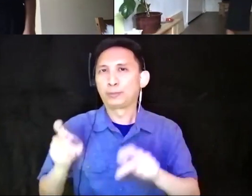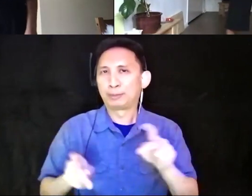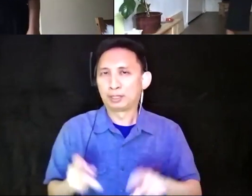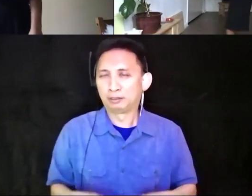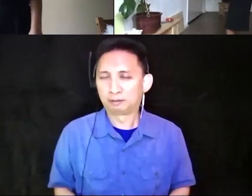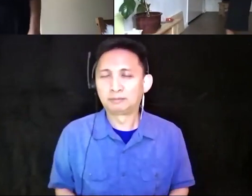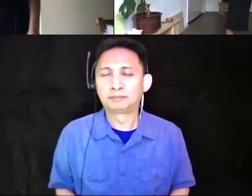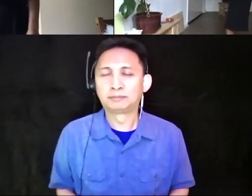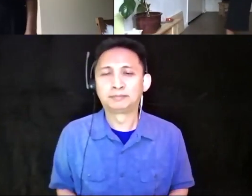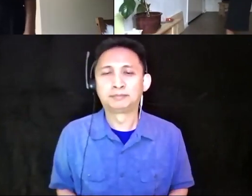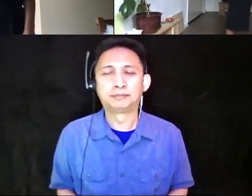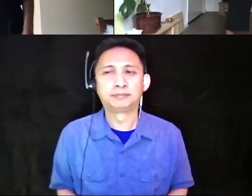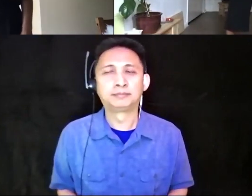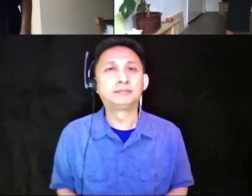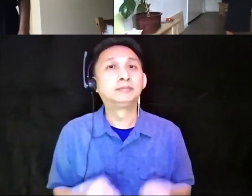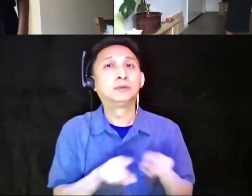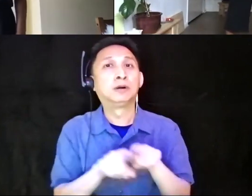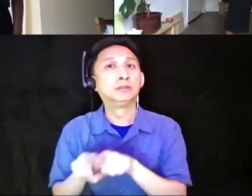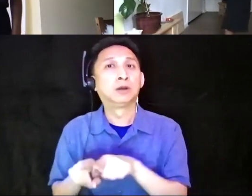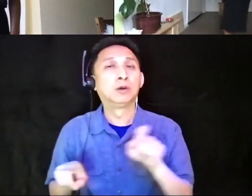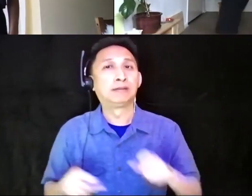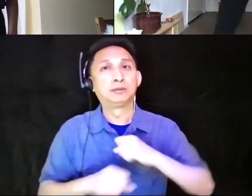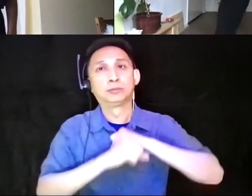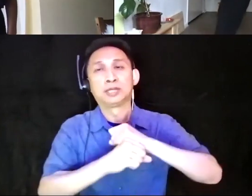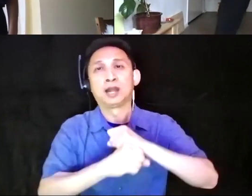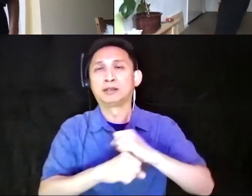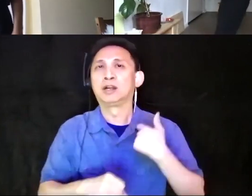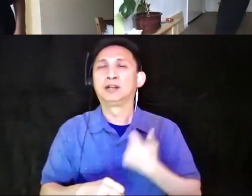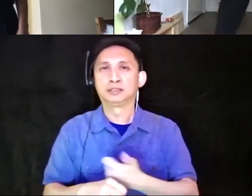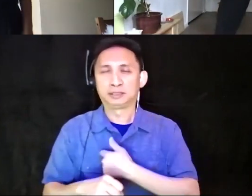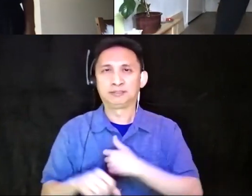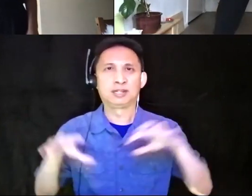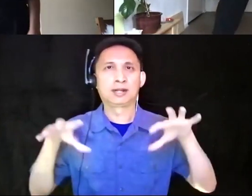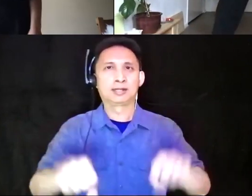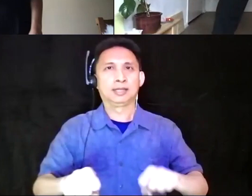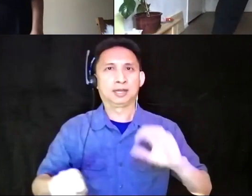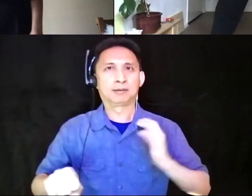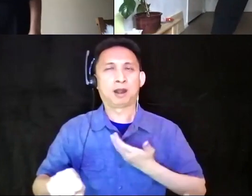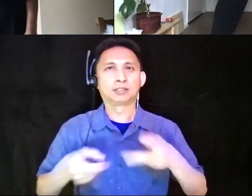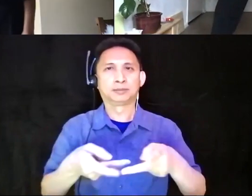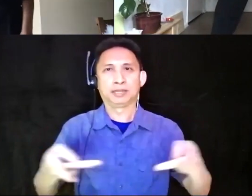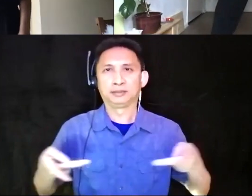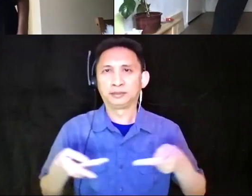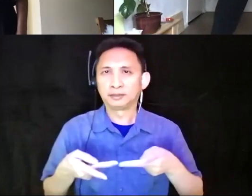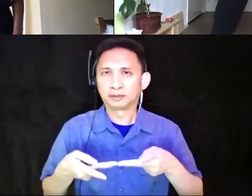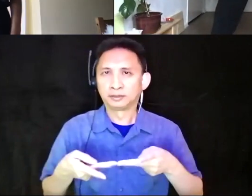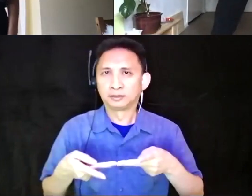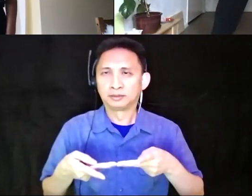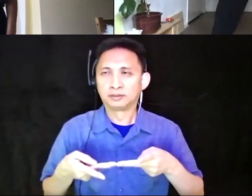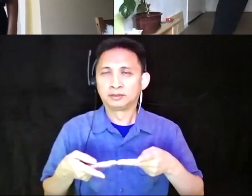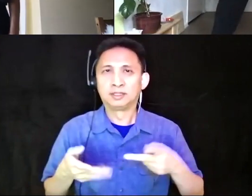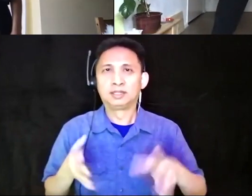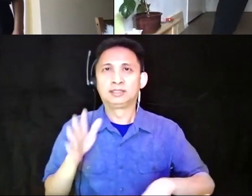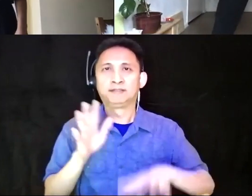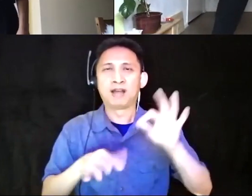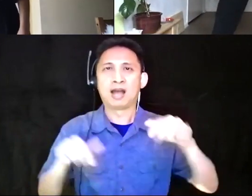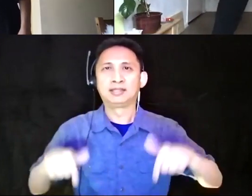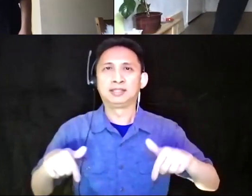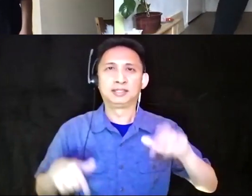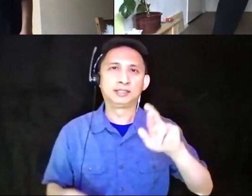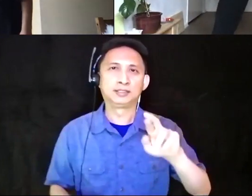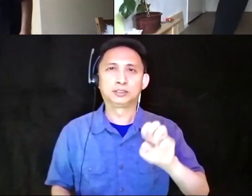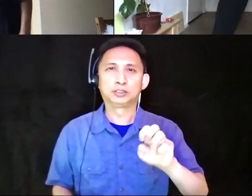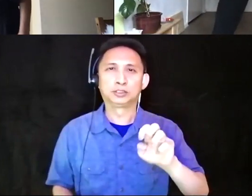We also need to be able to protect ourselves, to claim that space, to find this ground, the center,